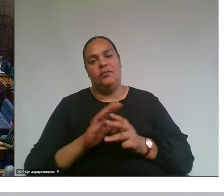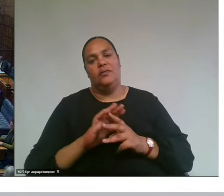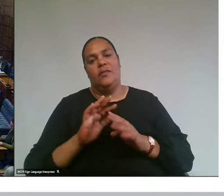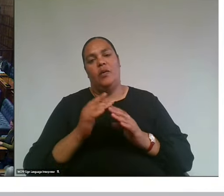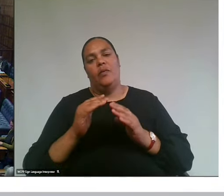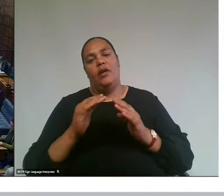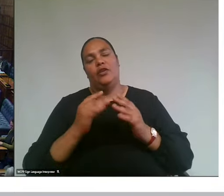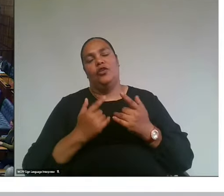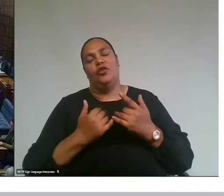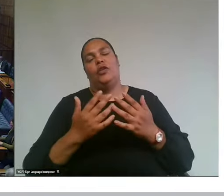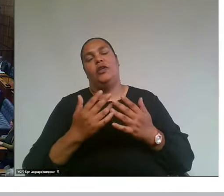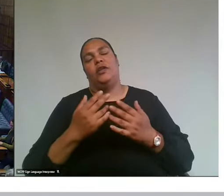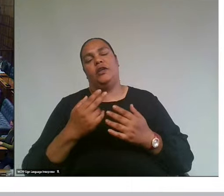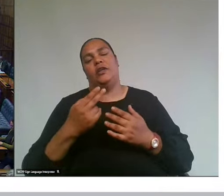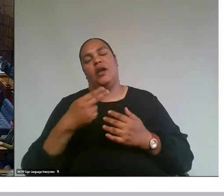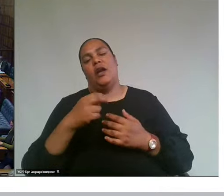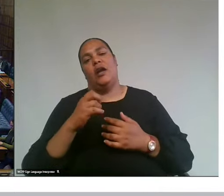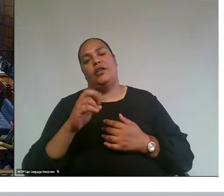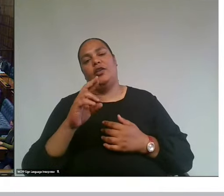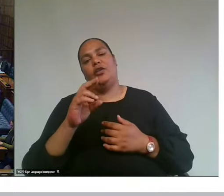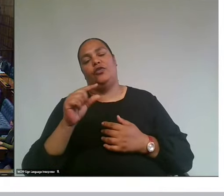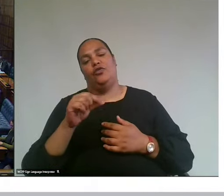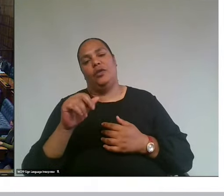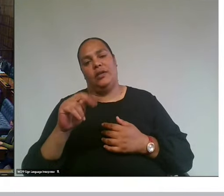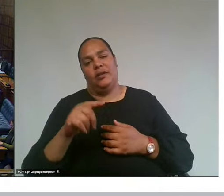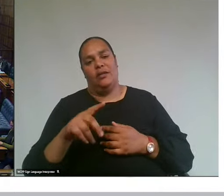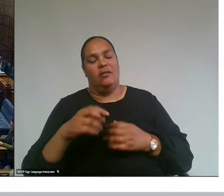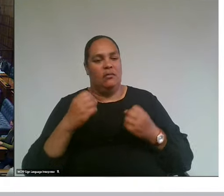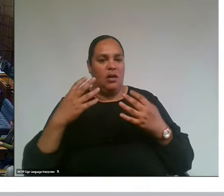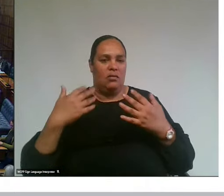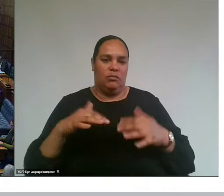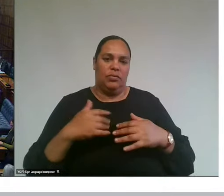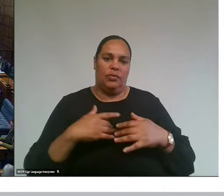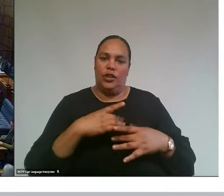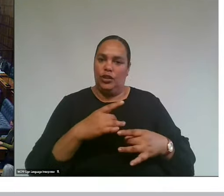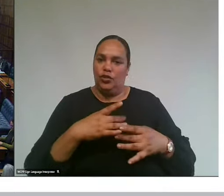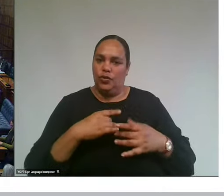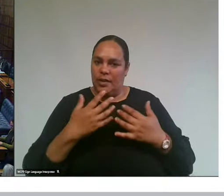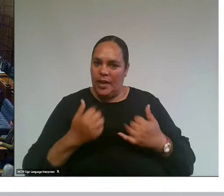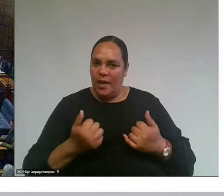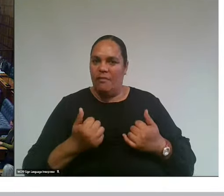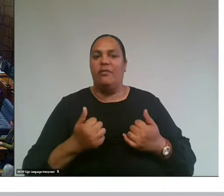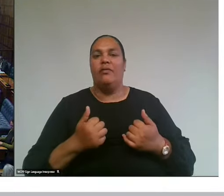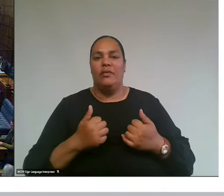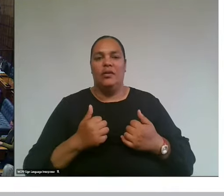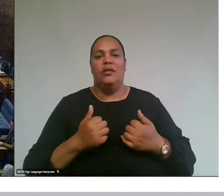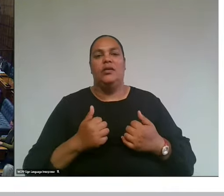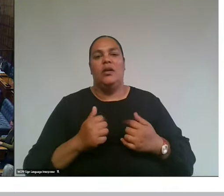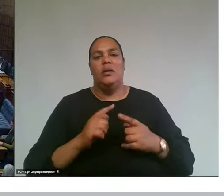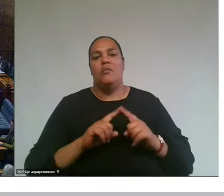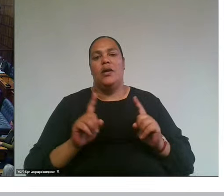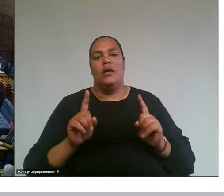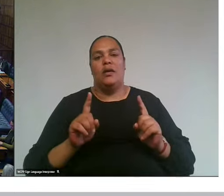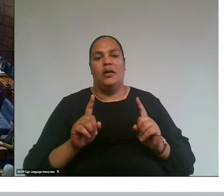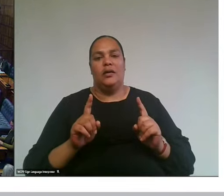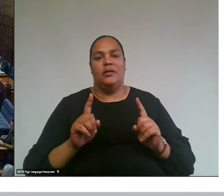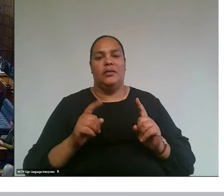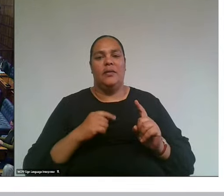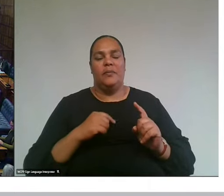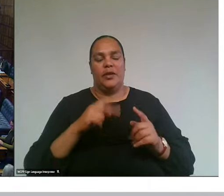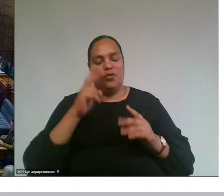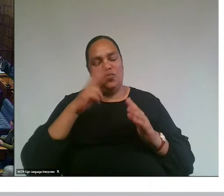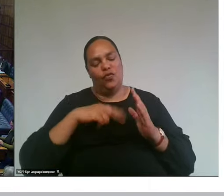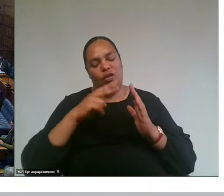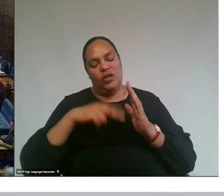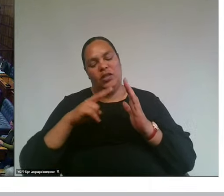hydrogen which I think has created a lot of hype a lot of interest uh but from what I've read up